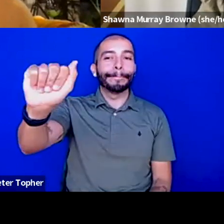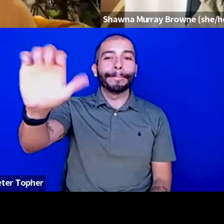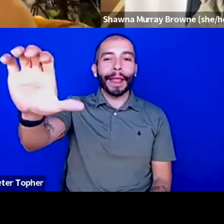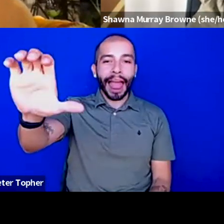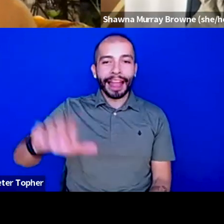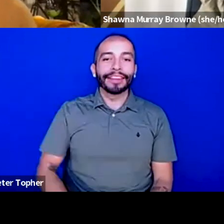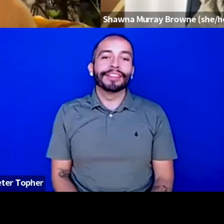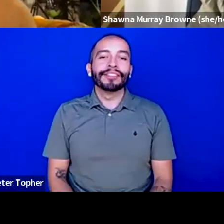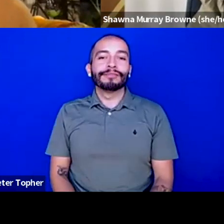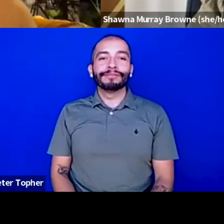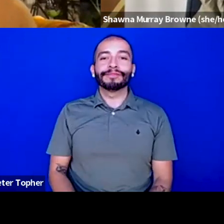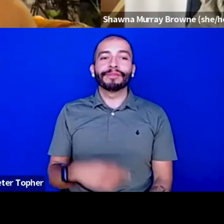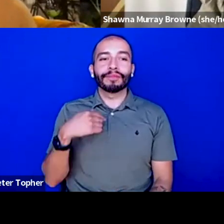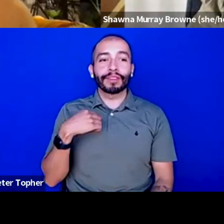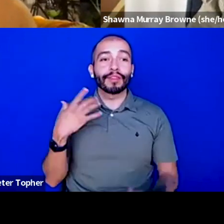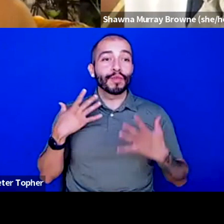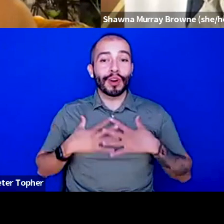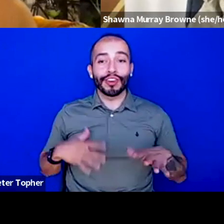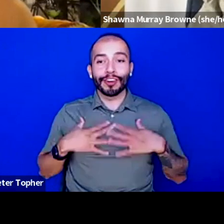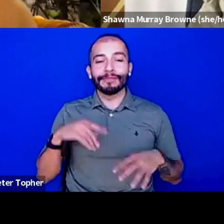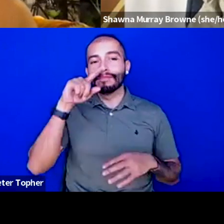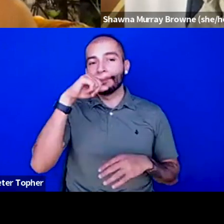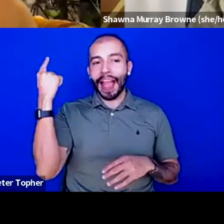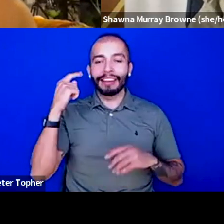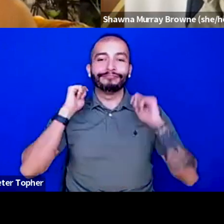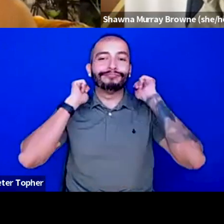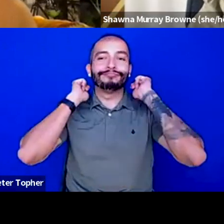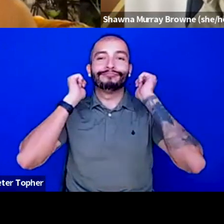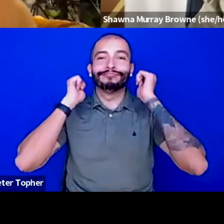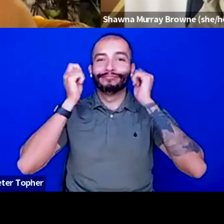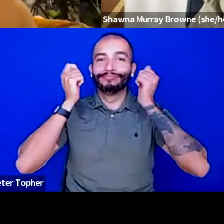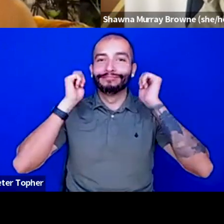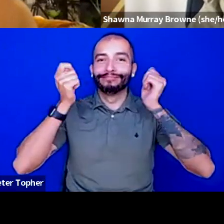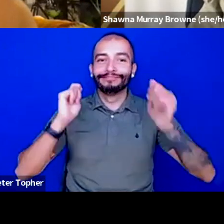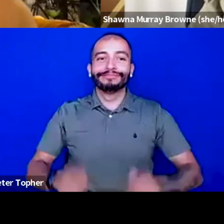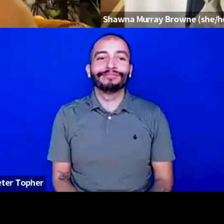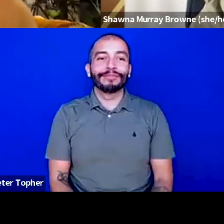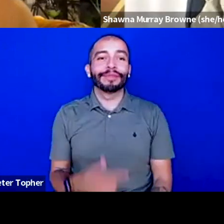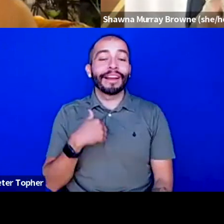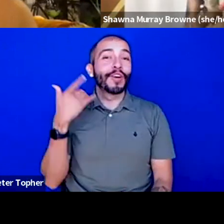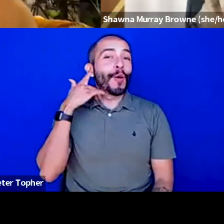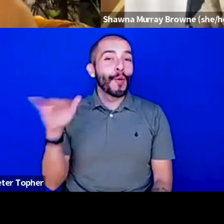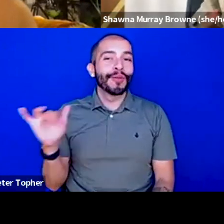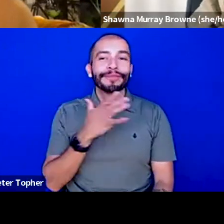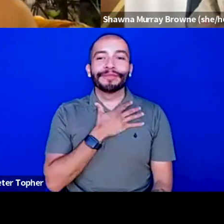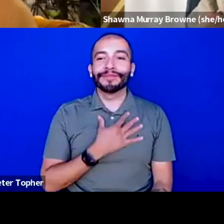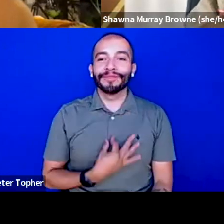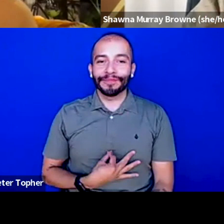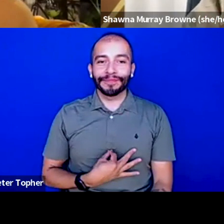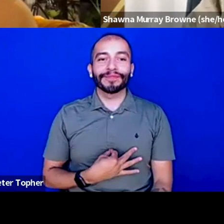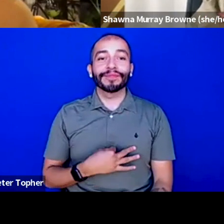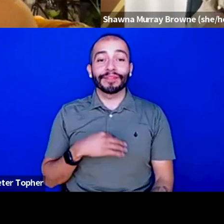necklace, but you can't see the pendant, but the pendant also says my name, IDIL. I'm sitting with a